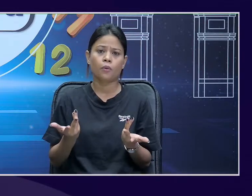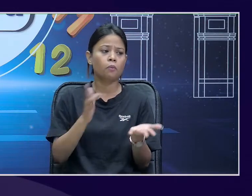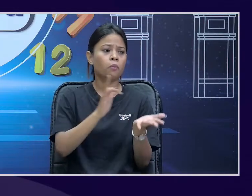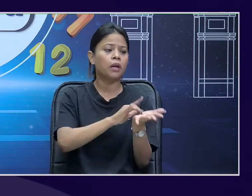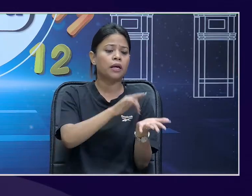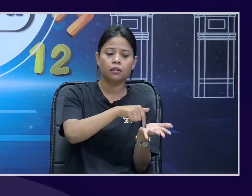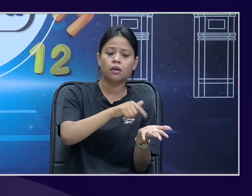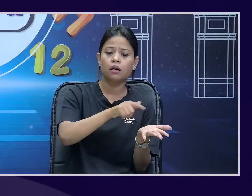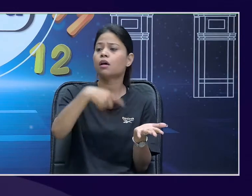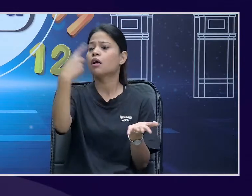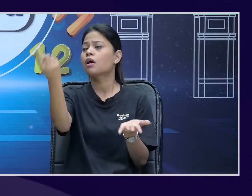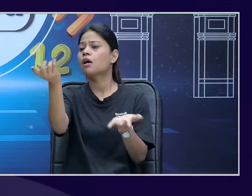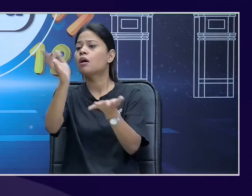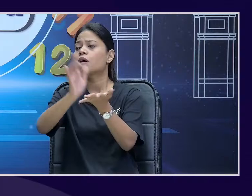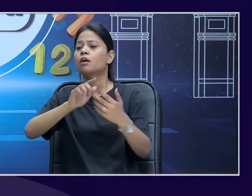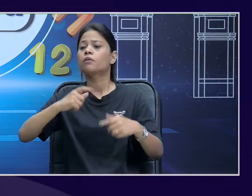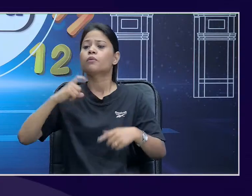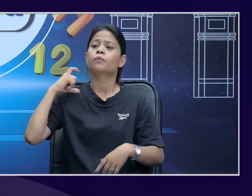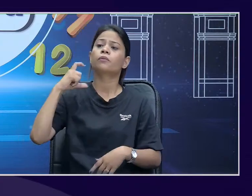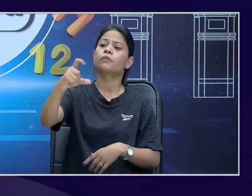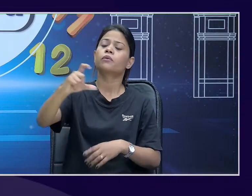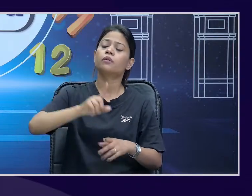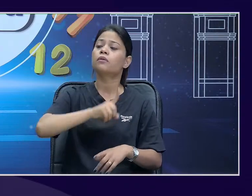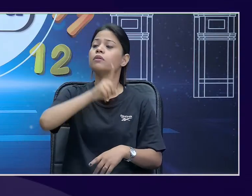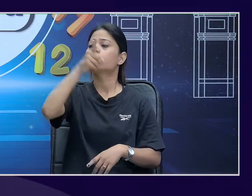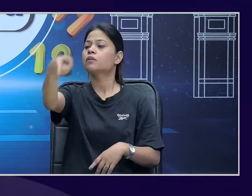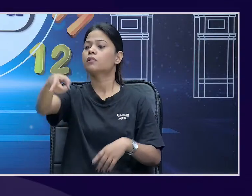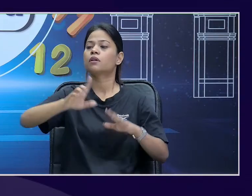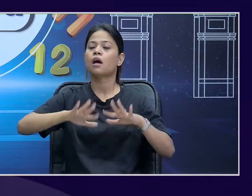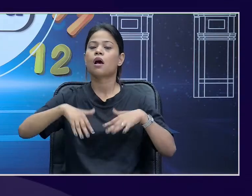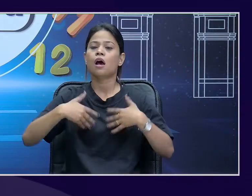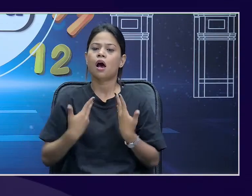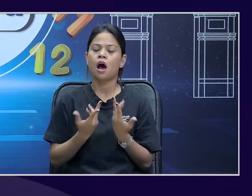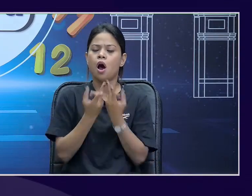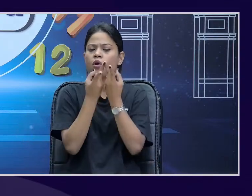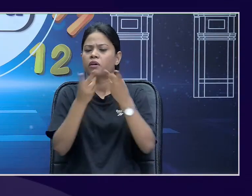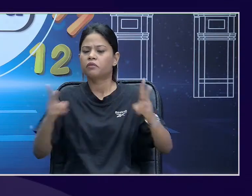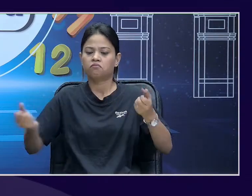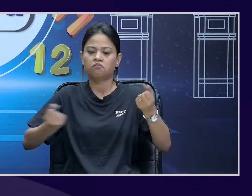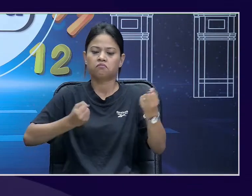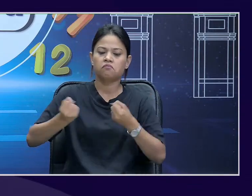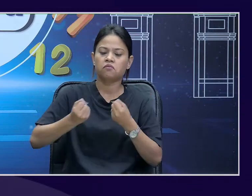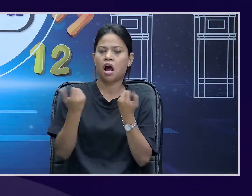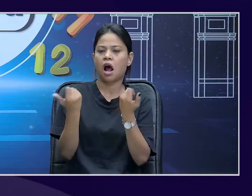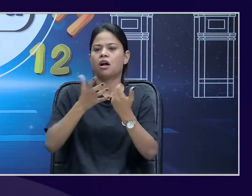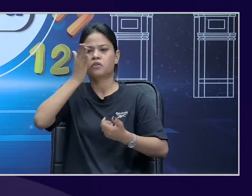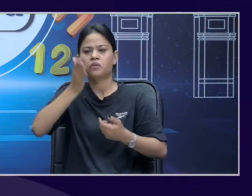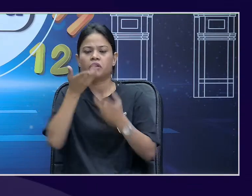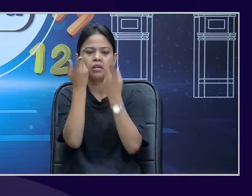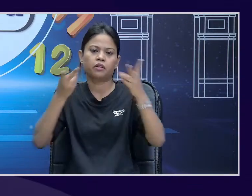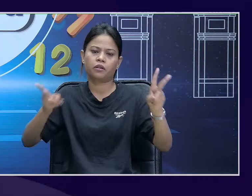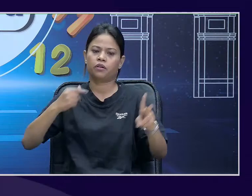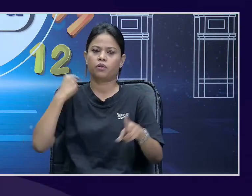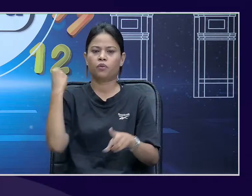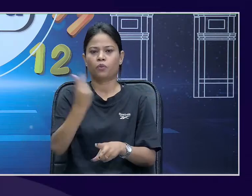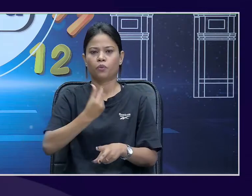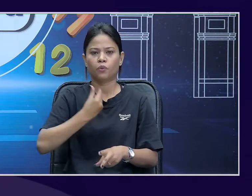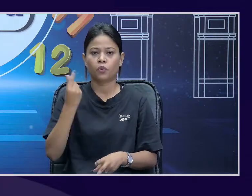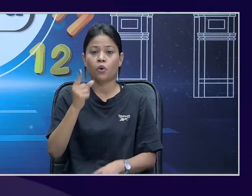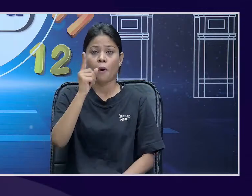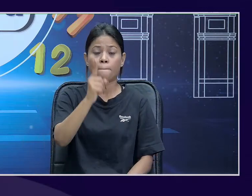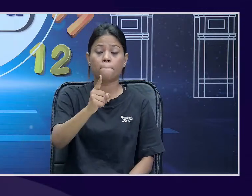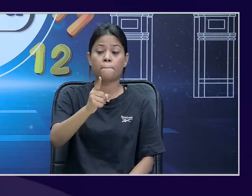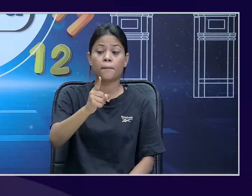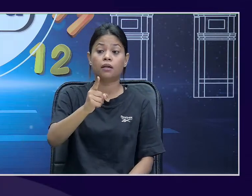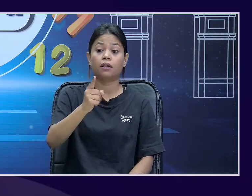from one place to another place? We use different modes of vehicles. And one of the most important vehicle in our life is